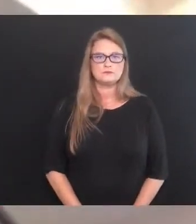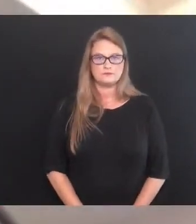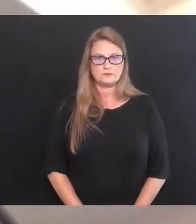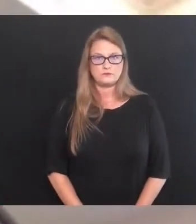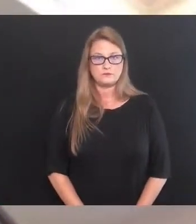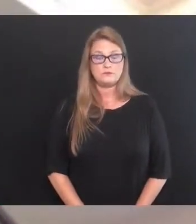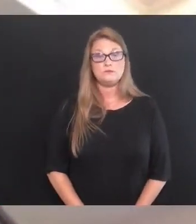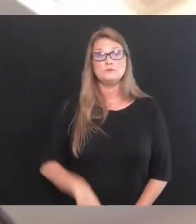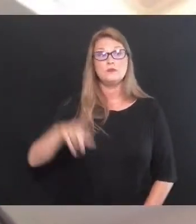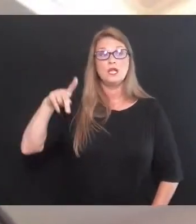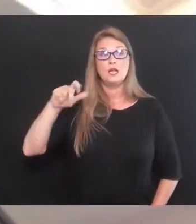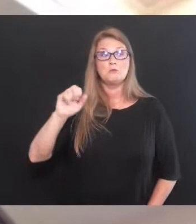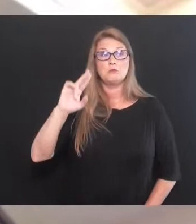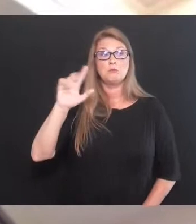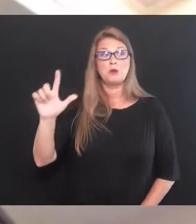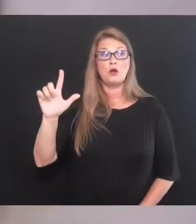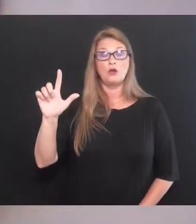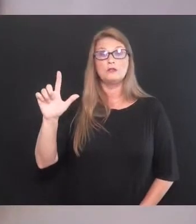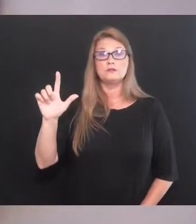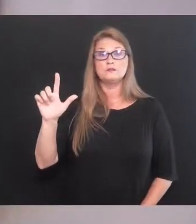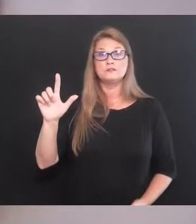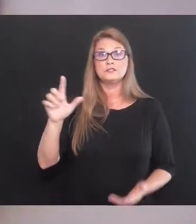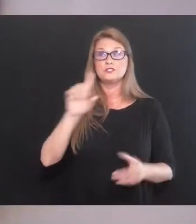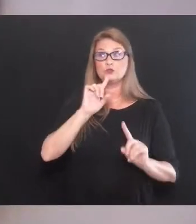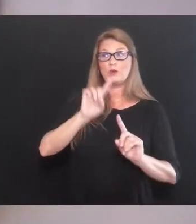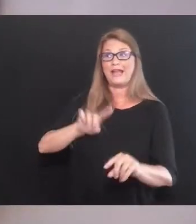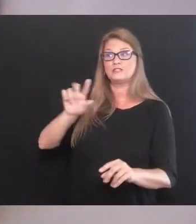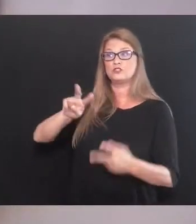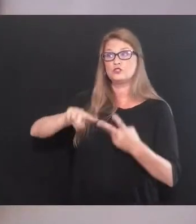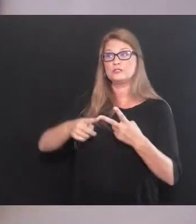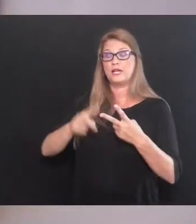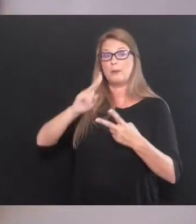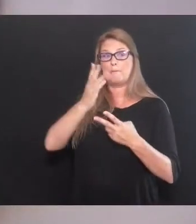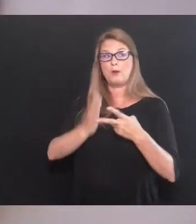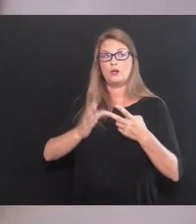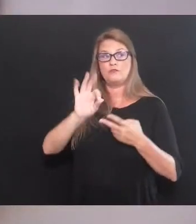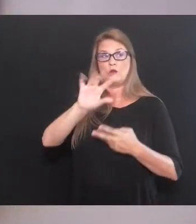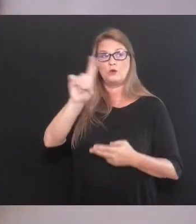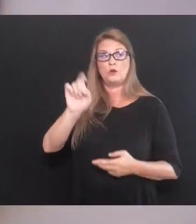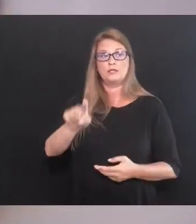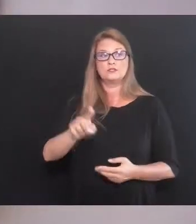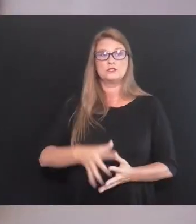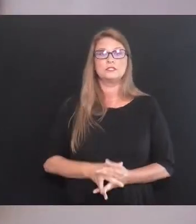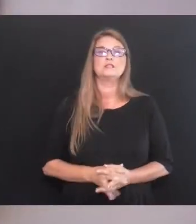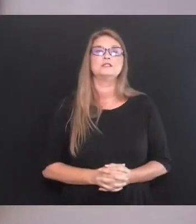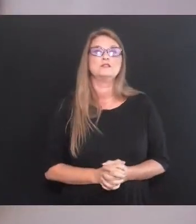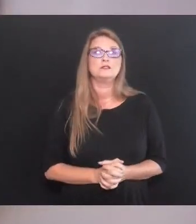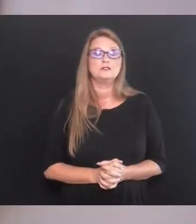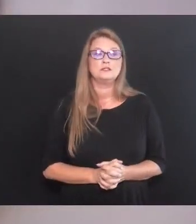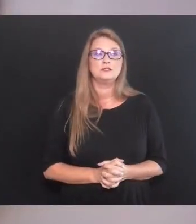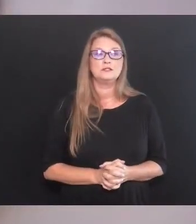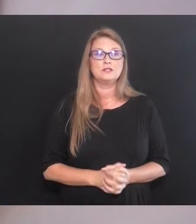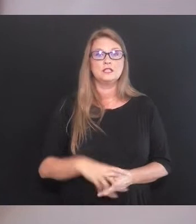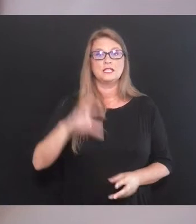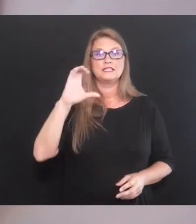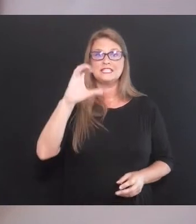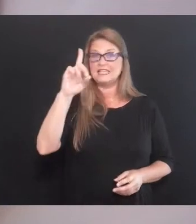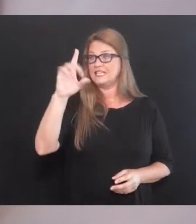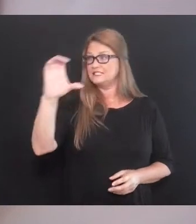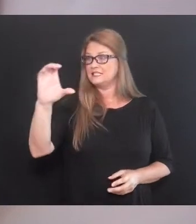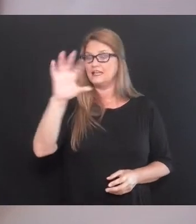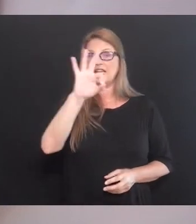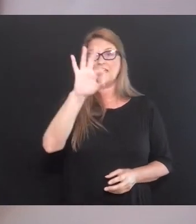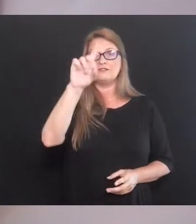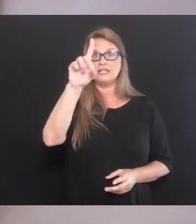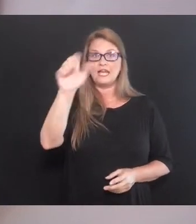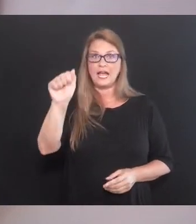And Paul, to answer the other part of your question around the science, so the CDC or the FDA